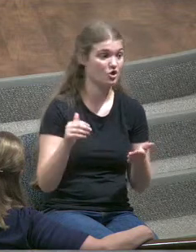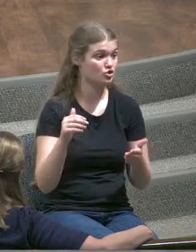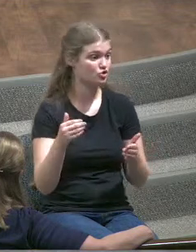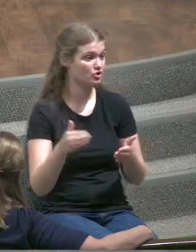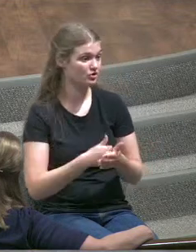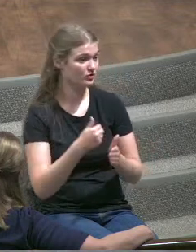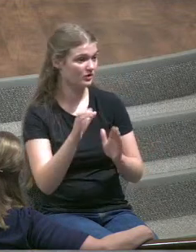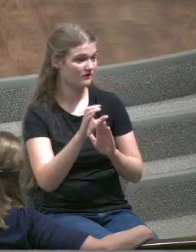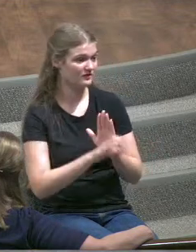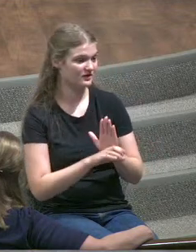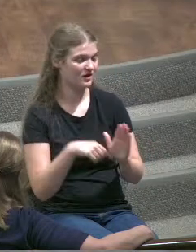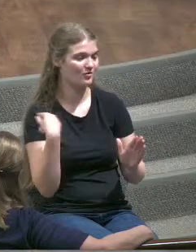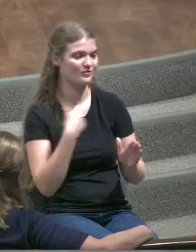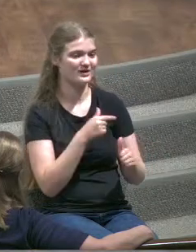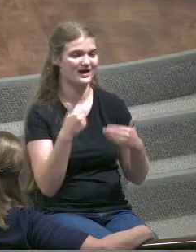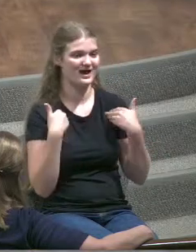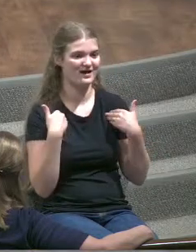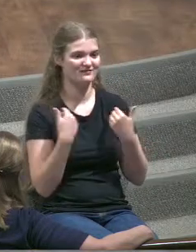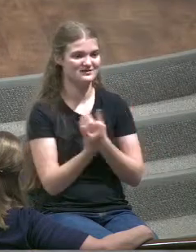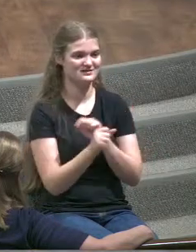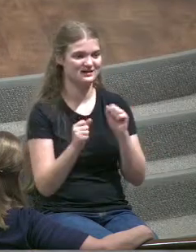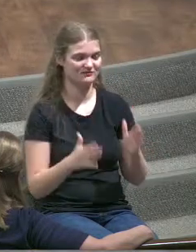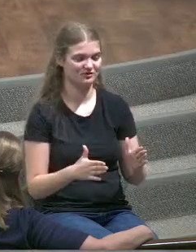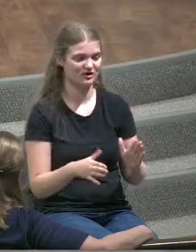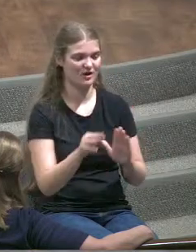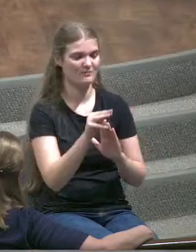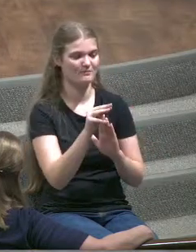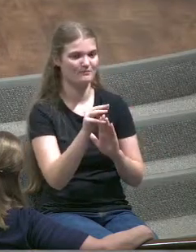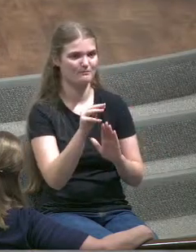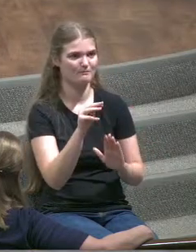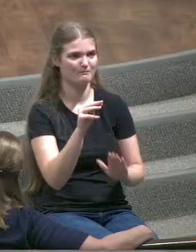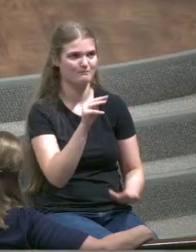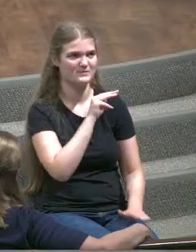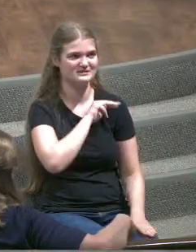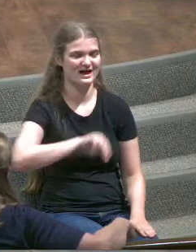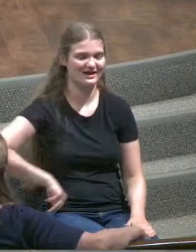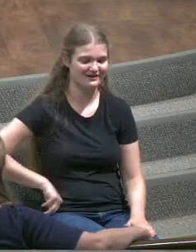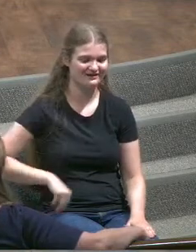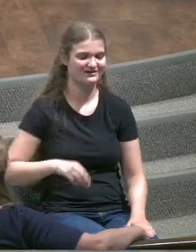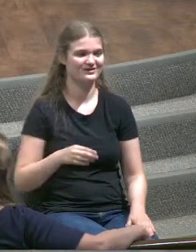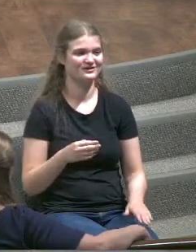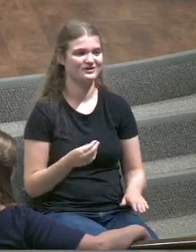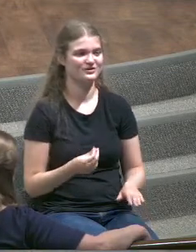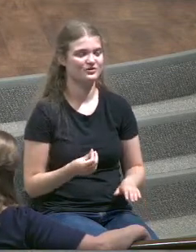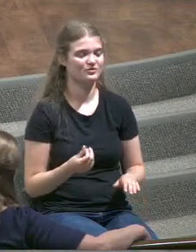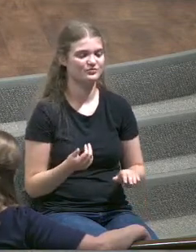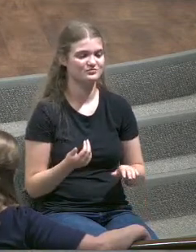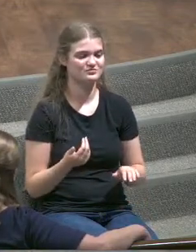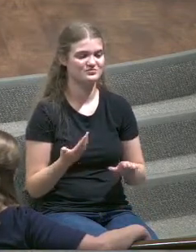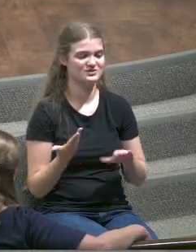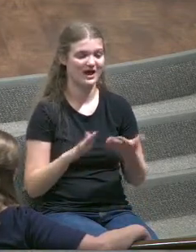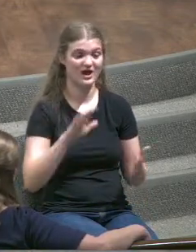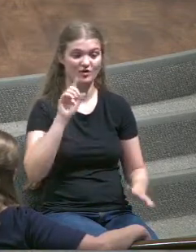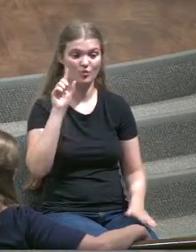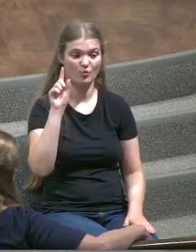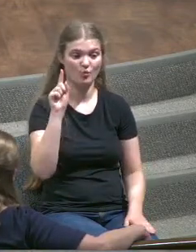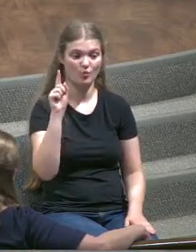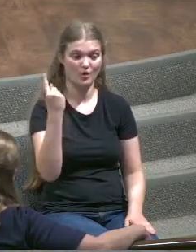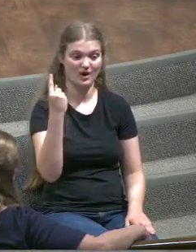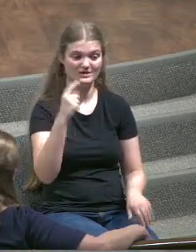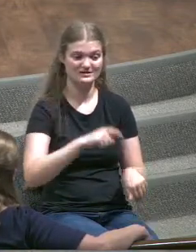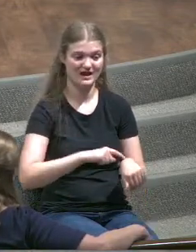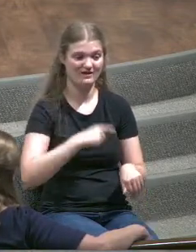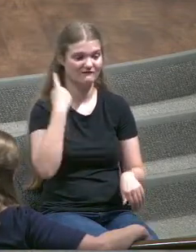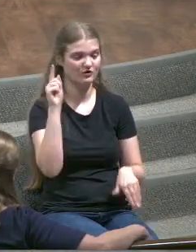we have a Savior, we have a Messiah who died one time for all time. In the book of Acts in chapter 4,